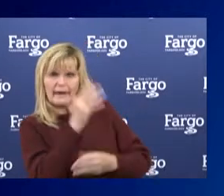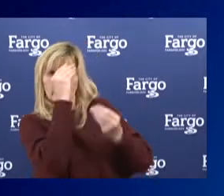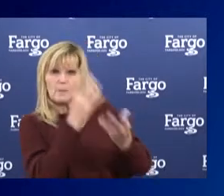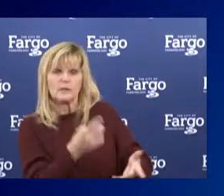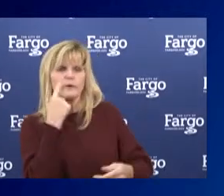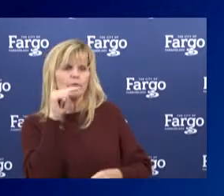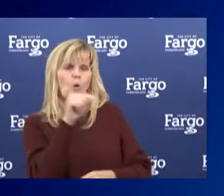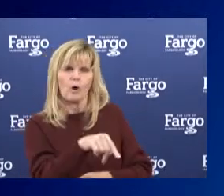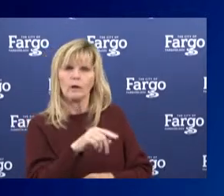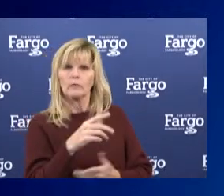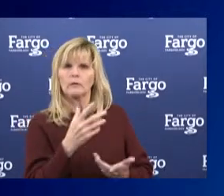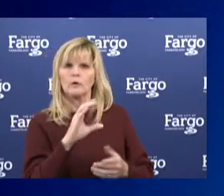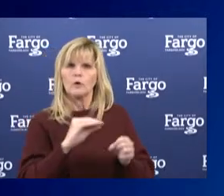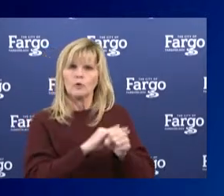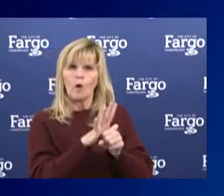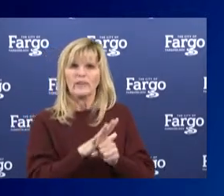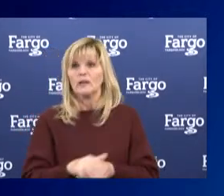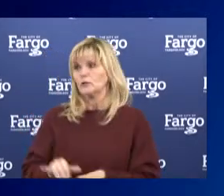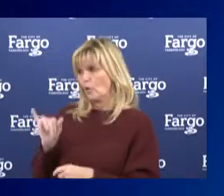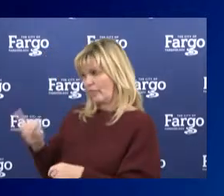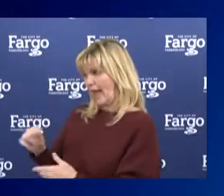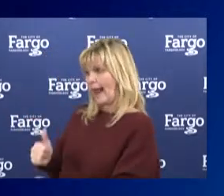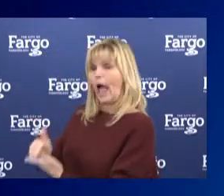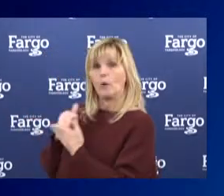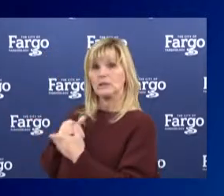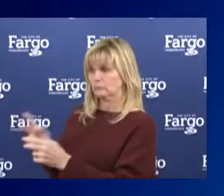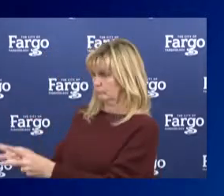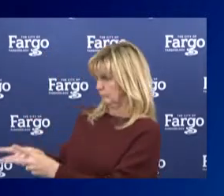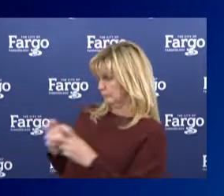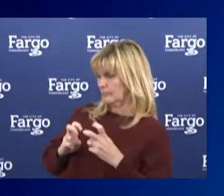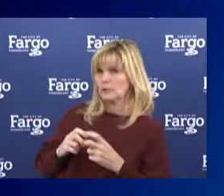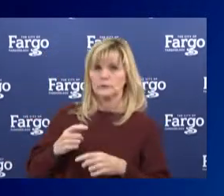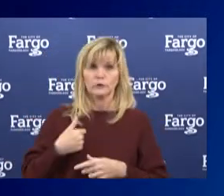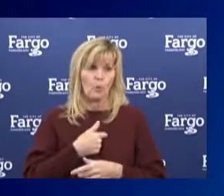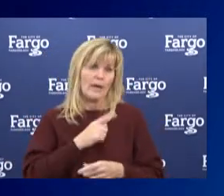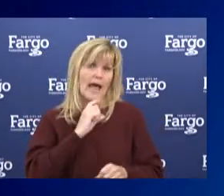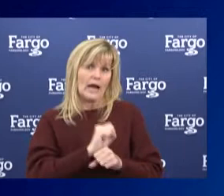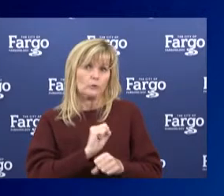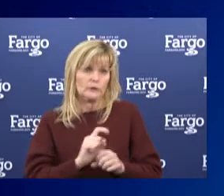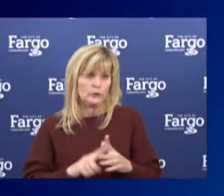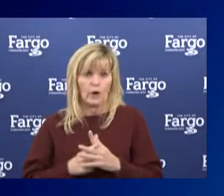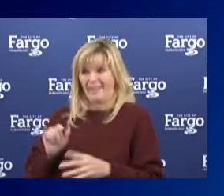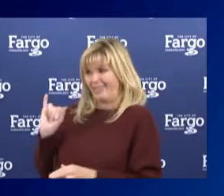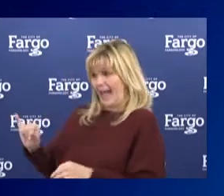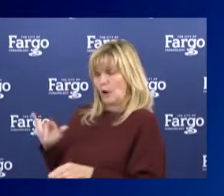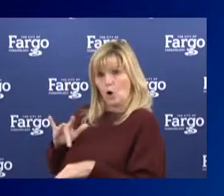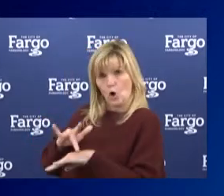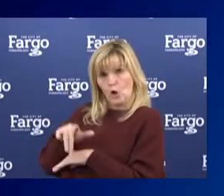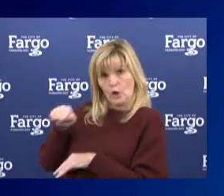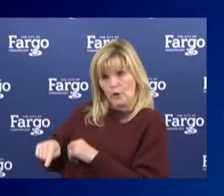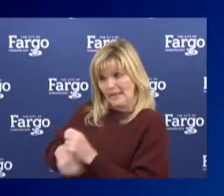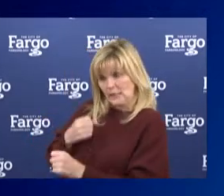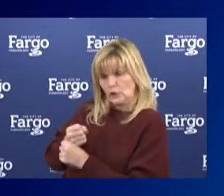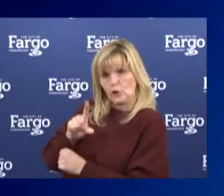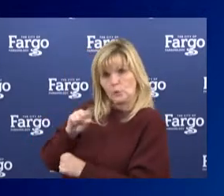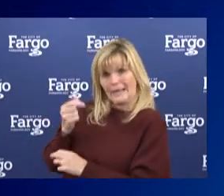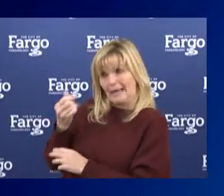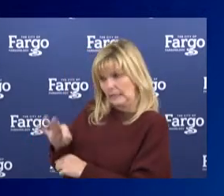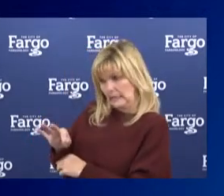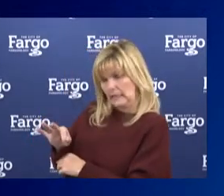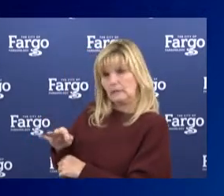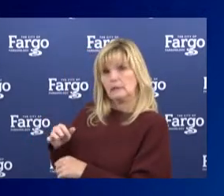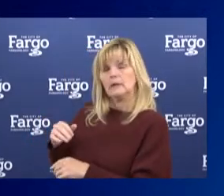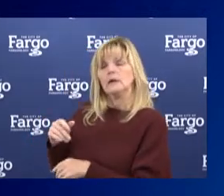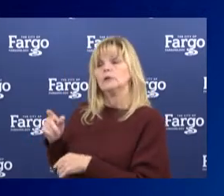almost completely sped up. And so that clinical trials started earlier this year. And now several of the studies are in